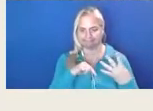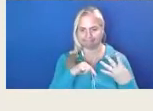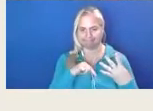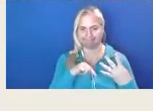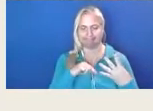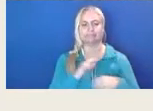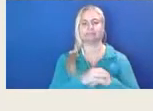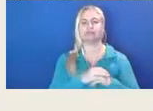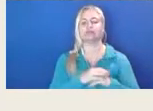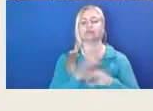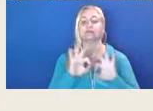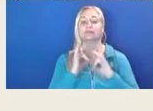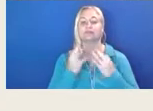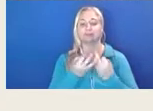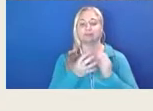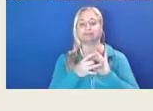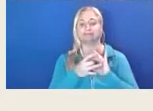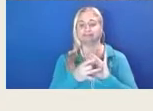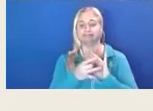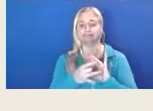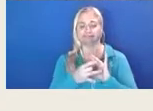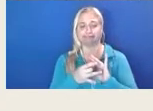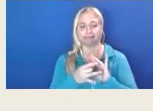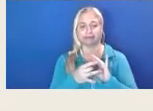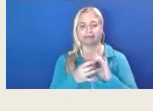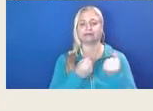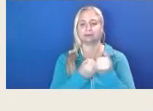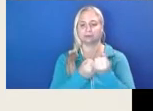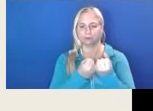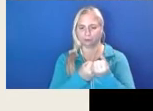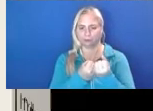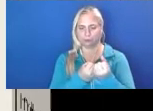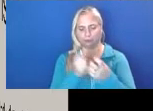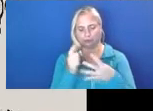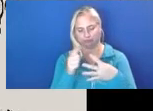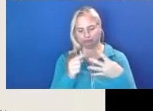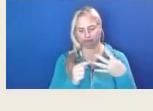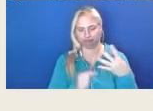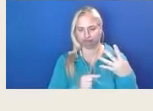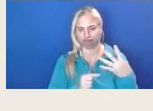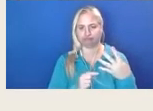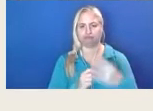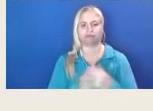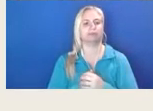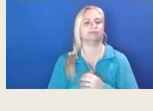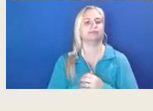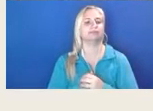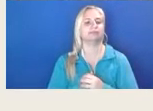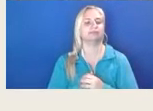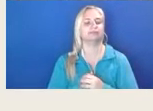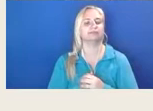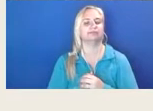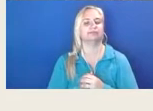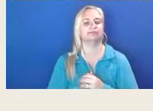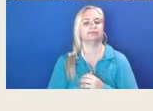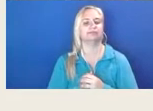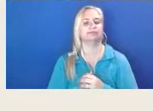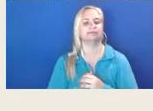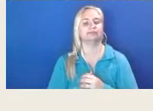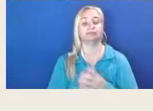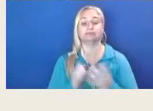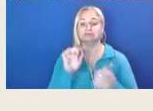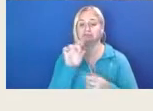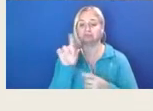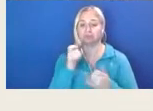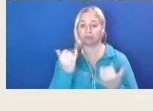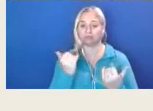make these particularly effective support strategies. So here's the questions we're hoping to